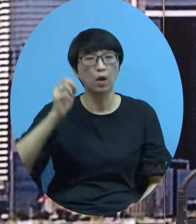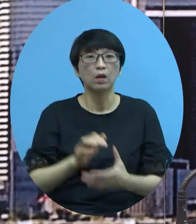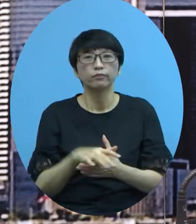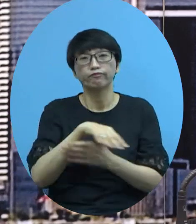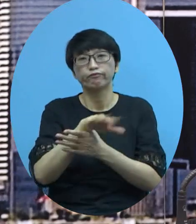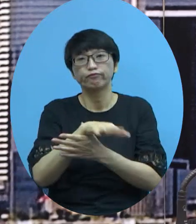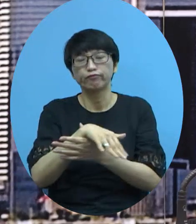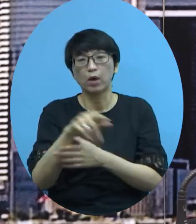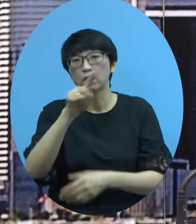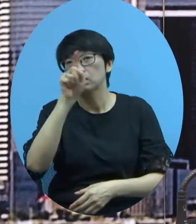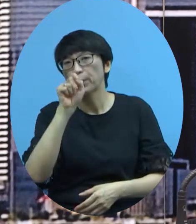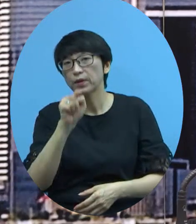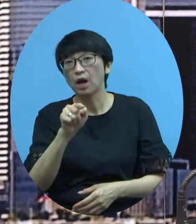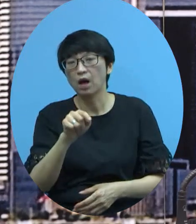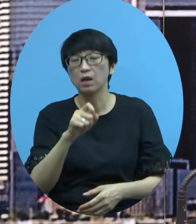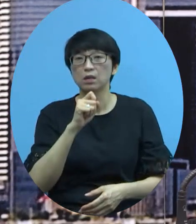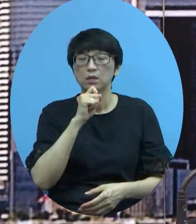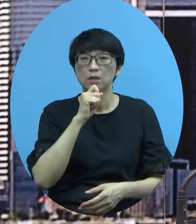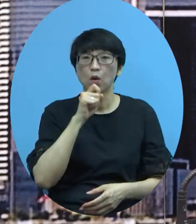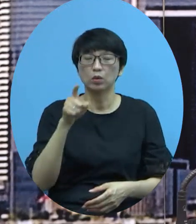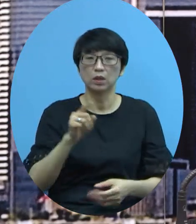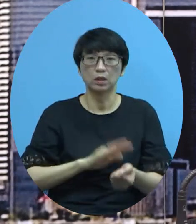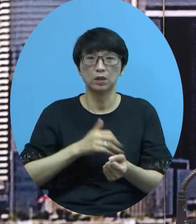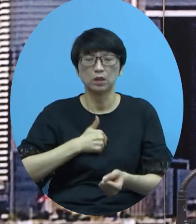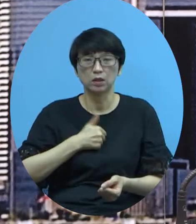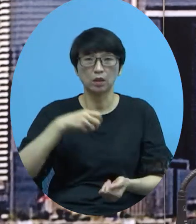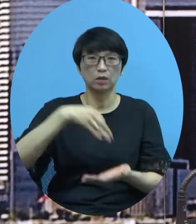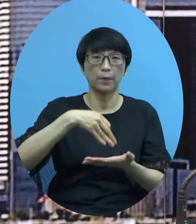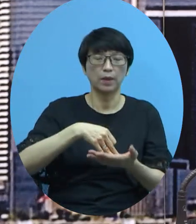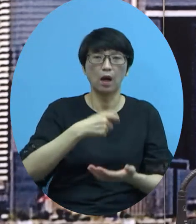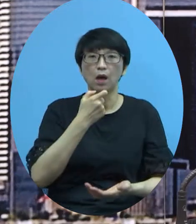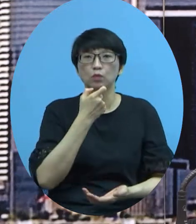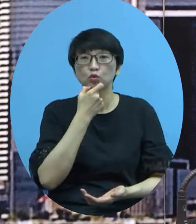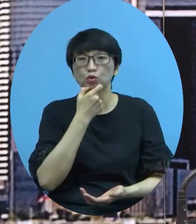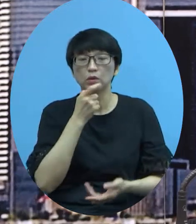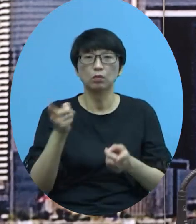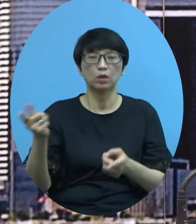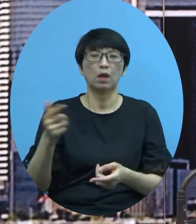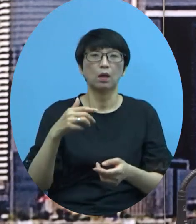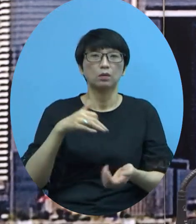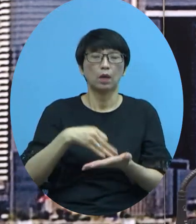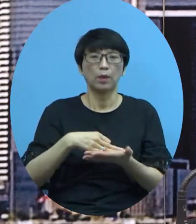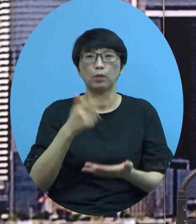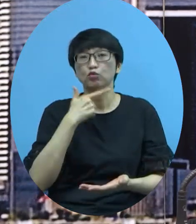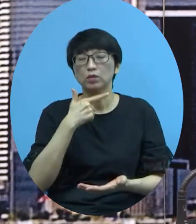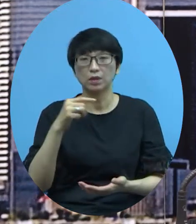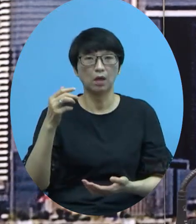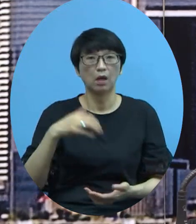some doctors are participating, but some private doctors are not. But I just would like to stress that